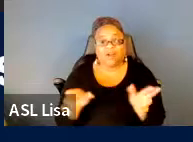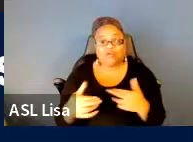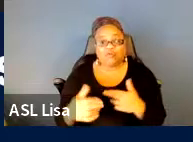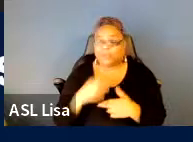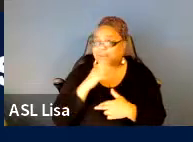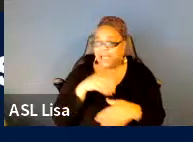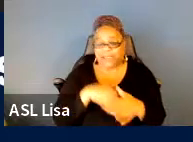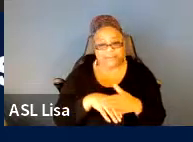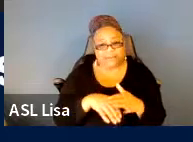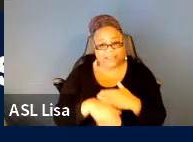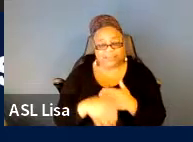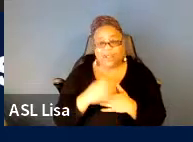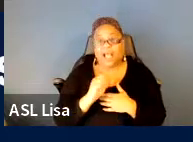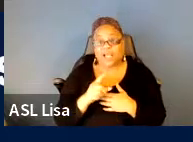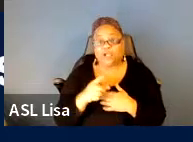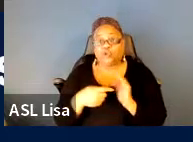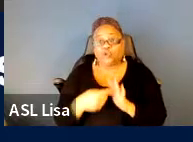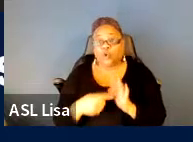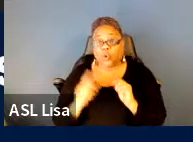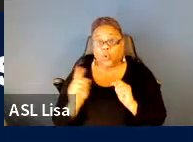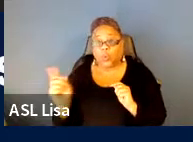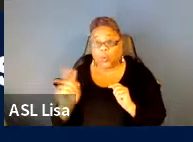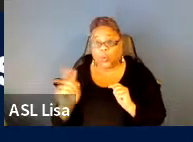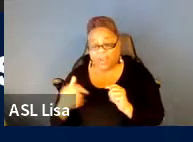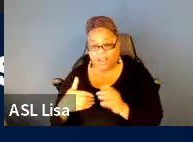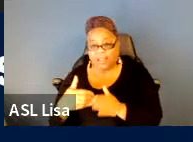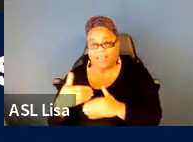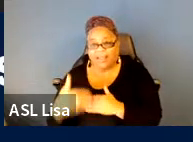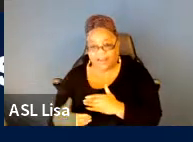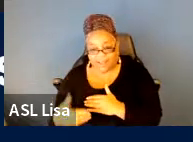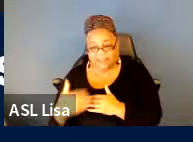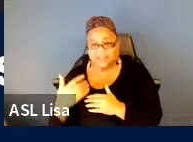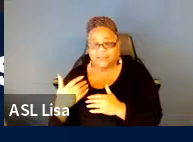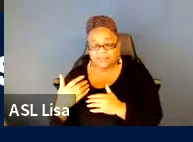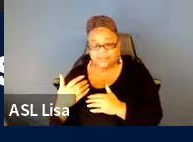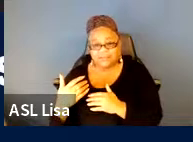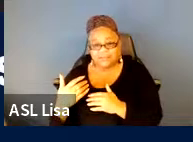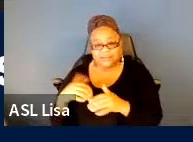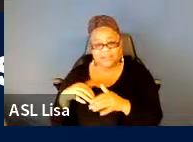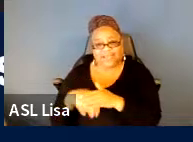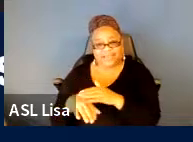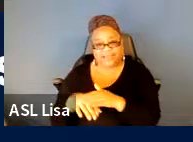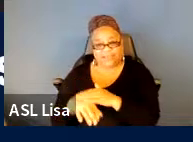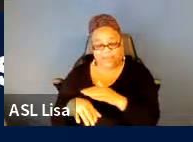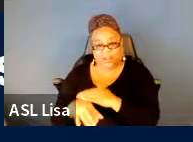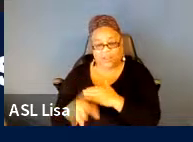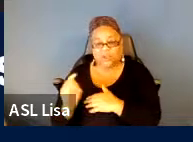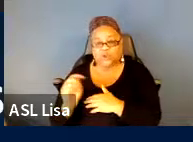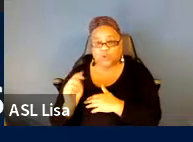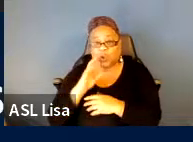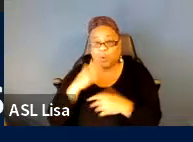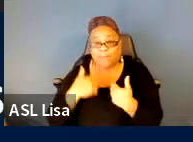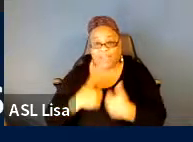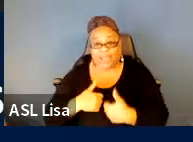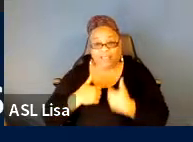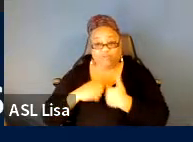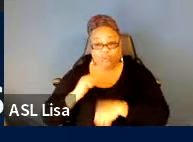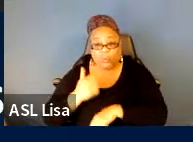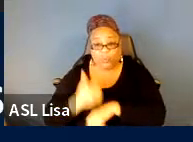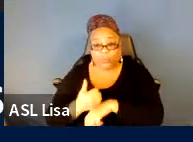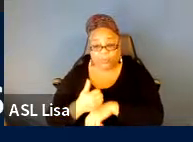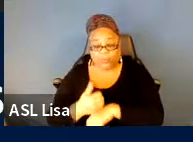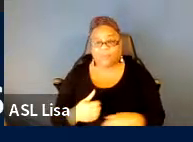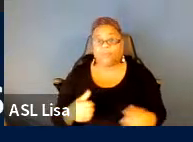provide direction to the nearest compliant toilet or bathing room. Next slide, please. Slide 49.